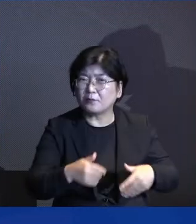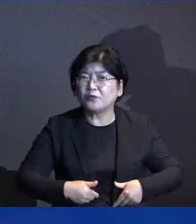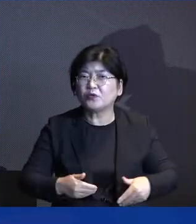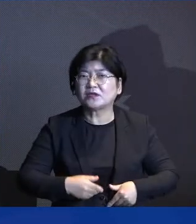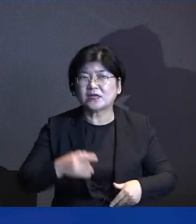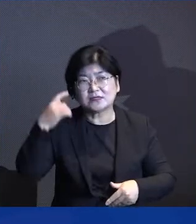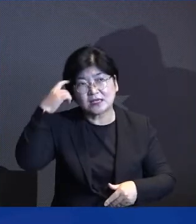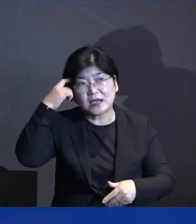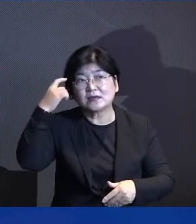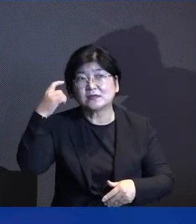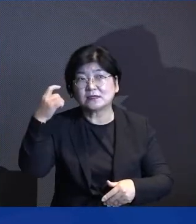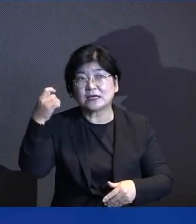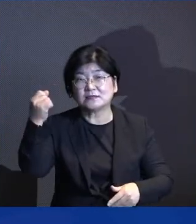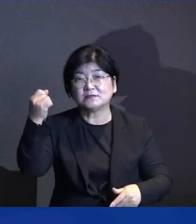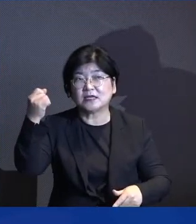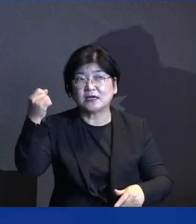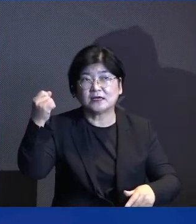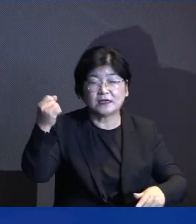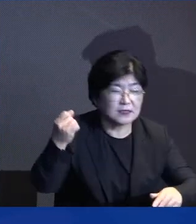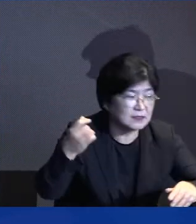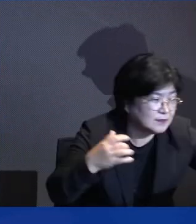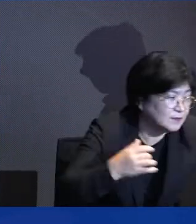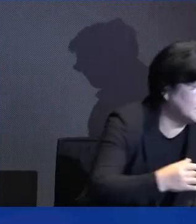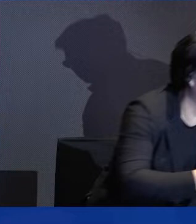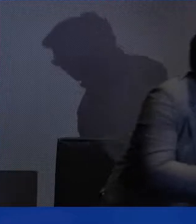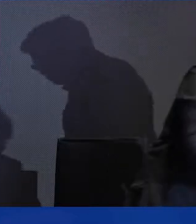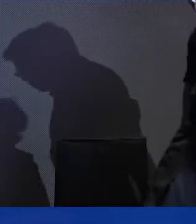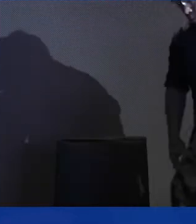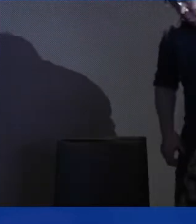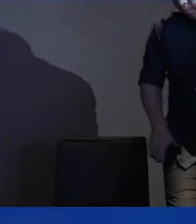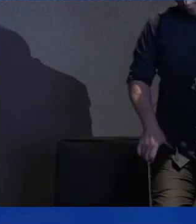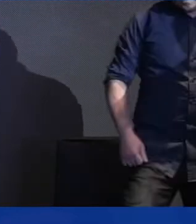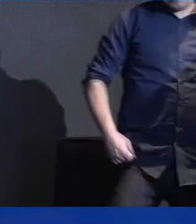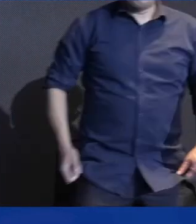loneliness of the older generation in a society.